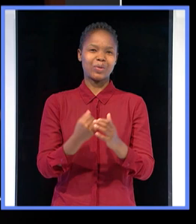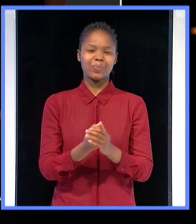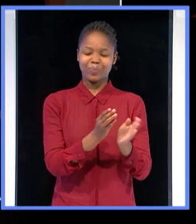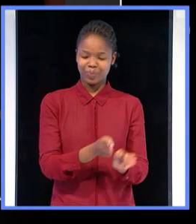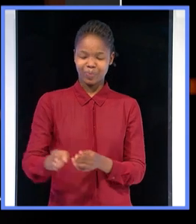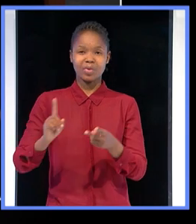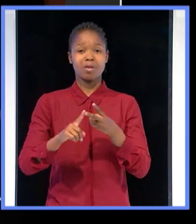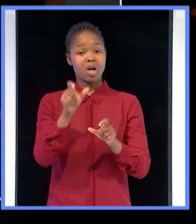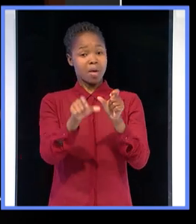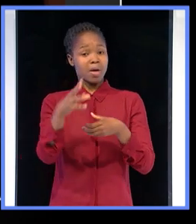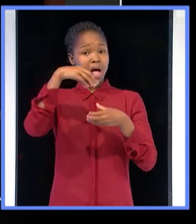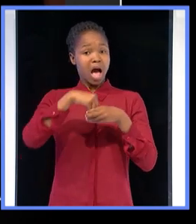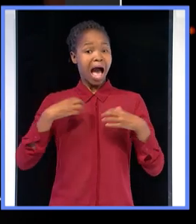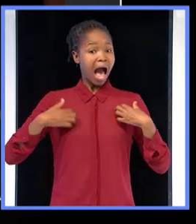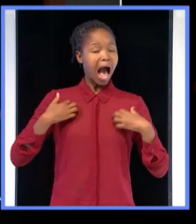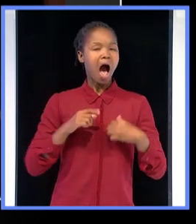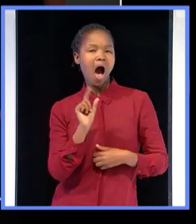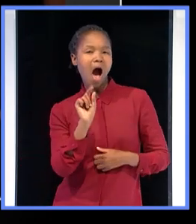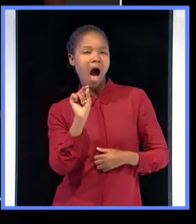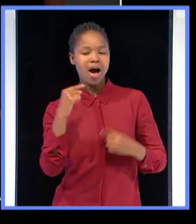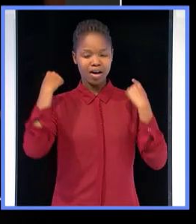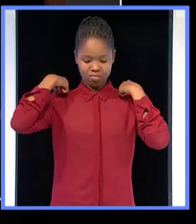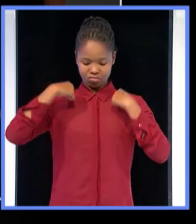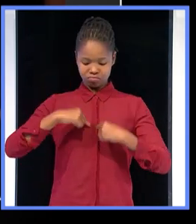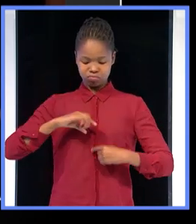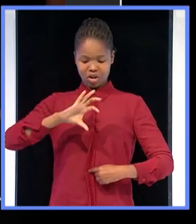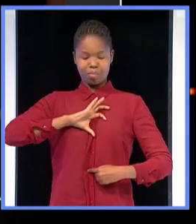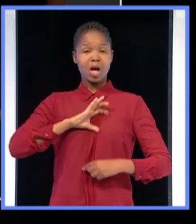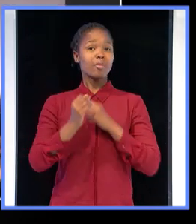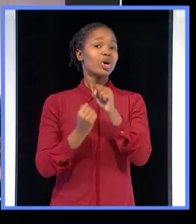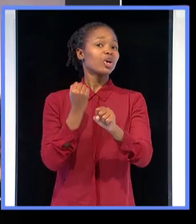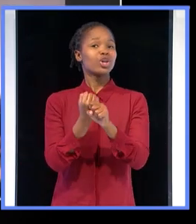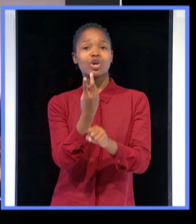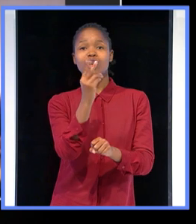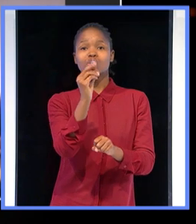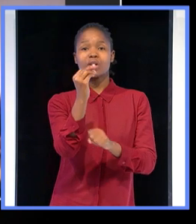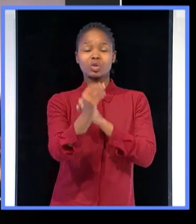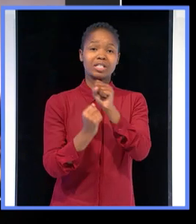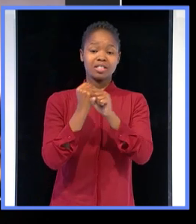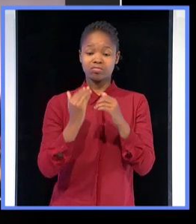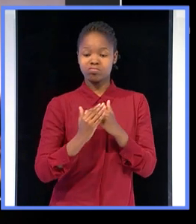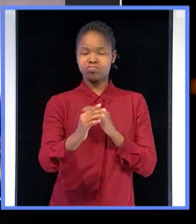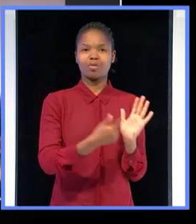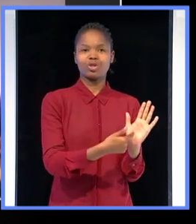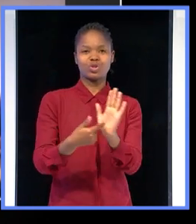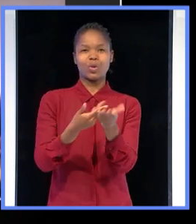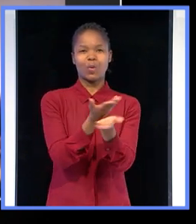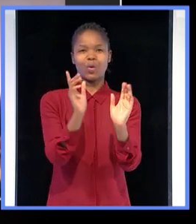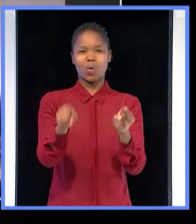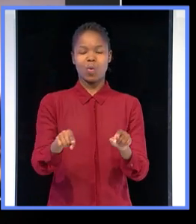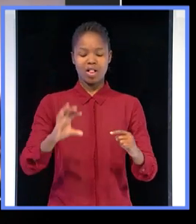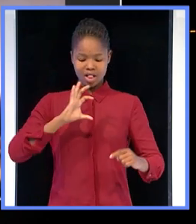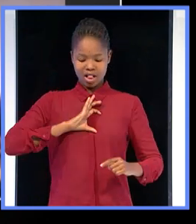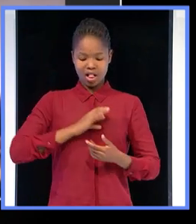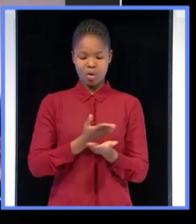Hopeful Paralympians got a sneak peek into what they can expect when the medals for the 2020 Games are unveiled later this month. The Olympic medals were